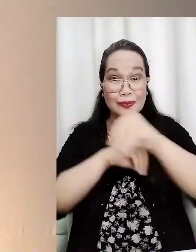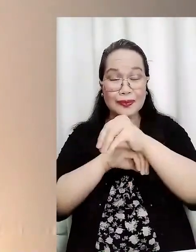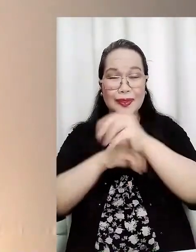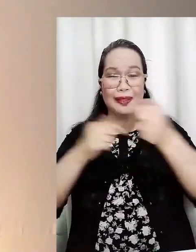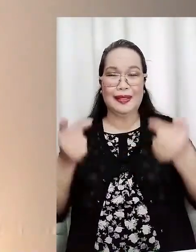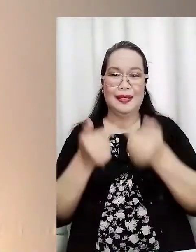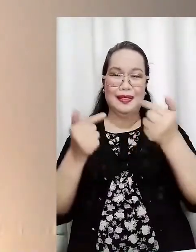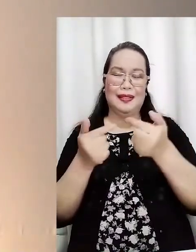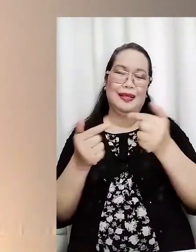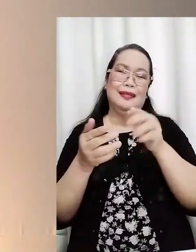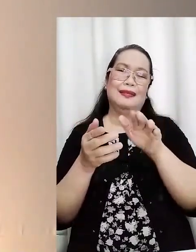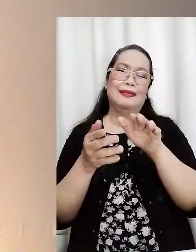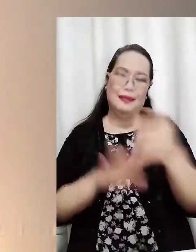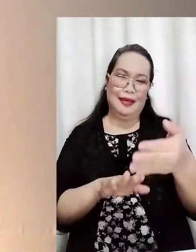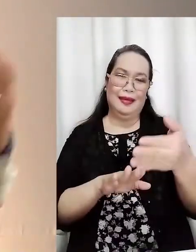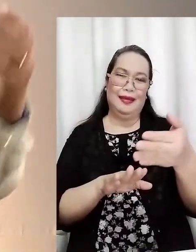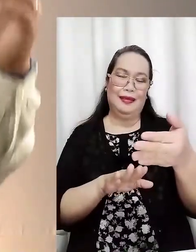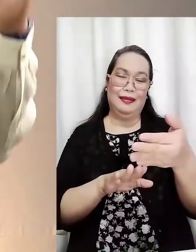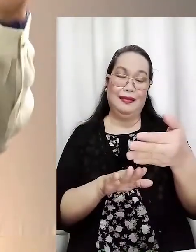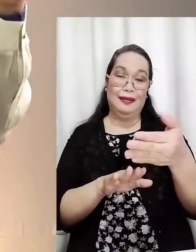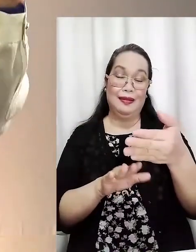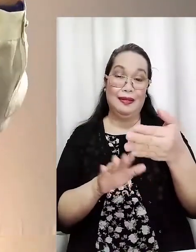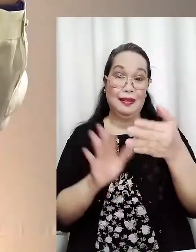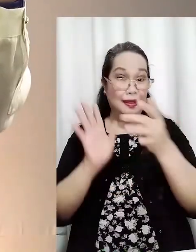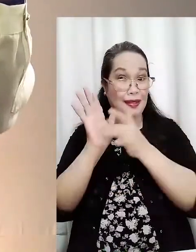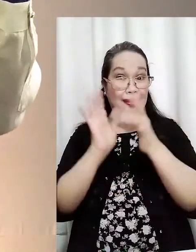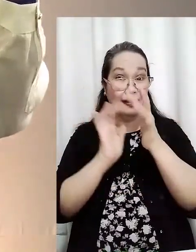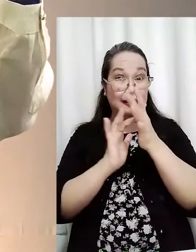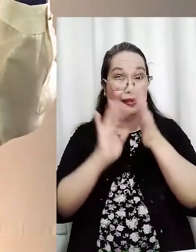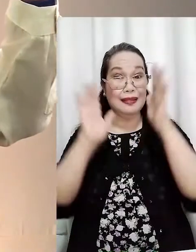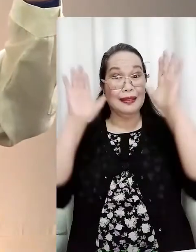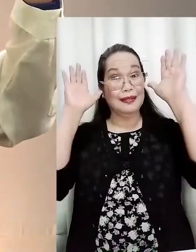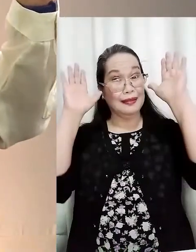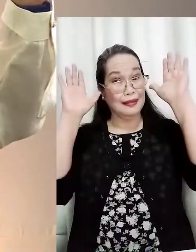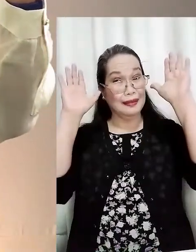ating pagkakasala. When Jesus was hanging on the cross,